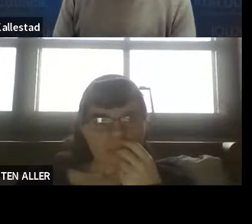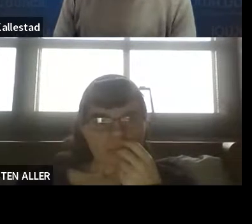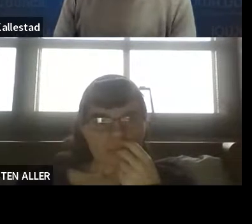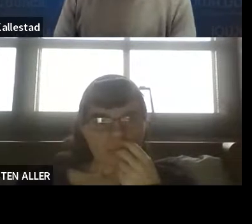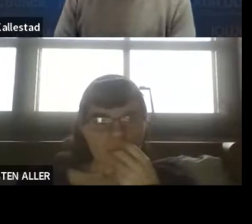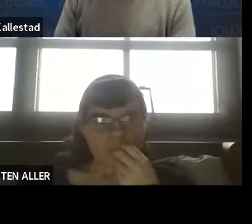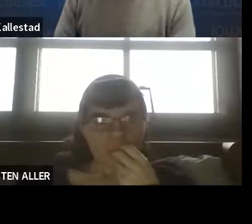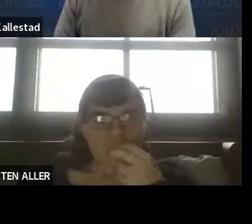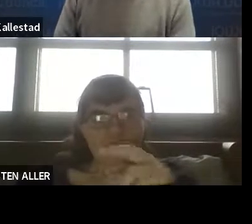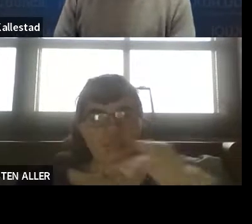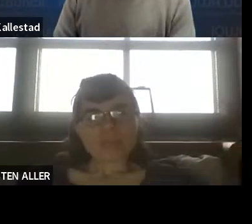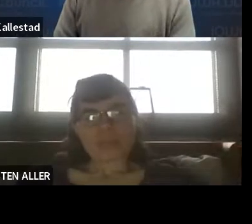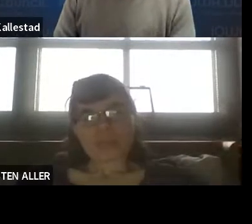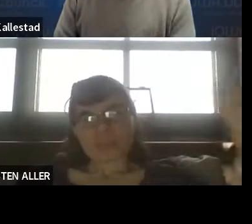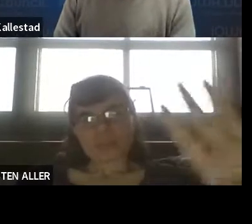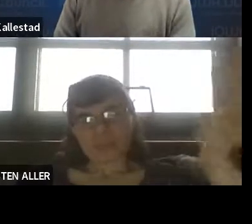right? Yep.